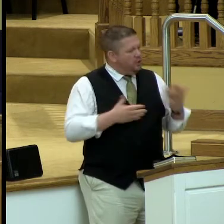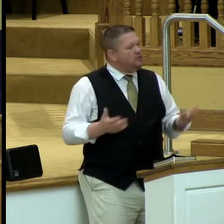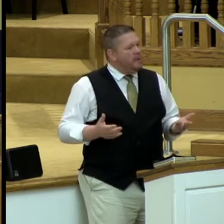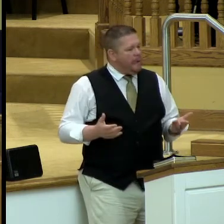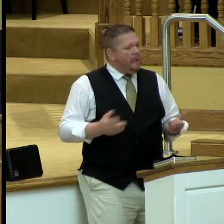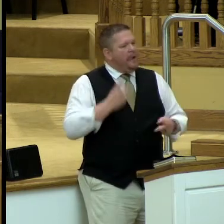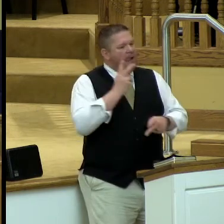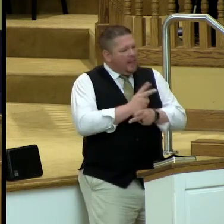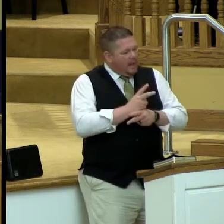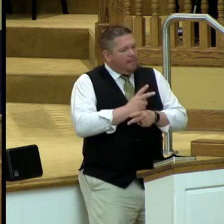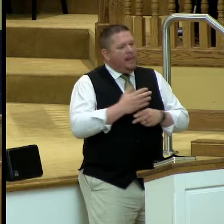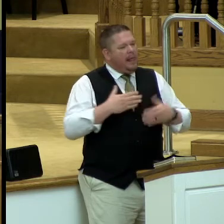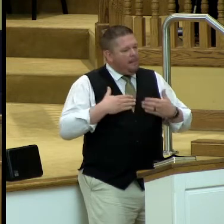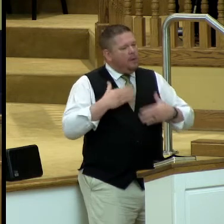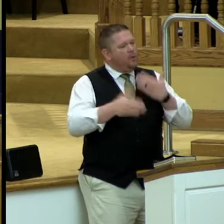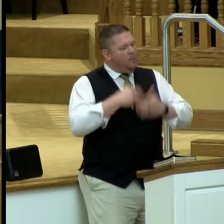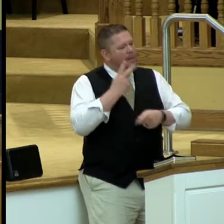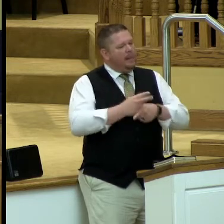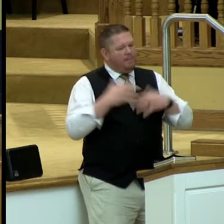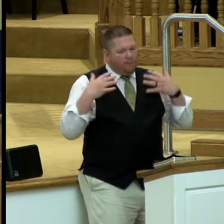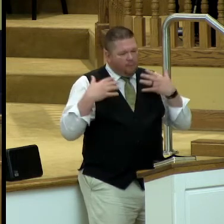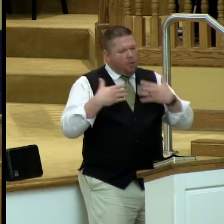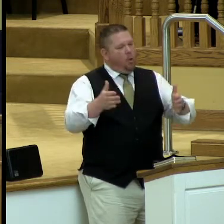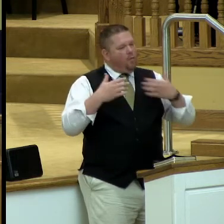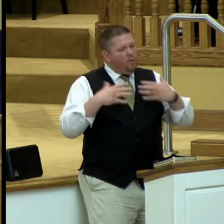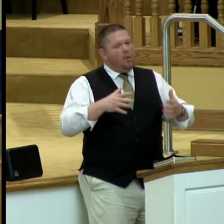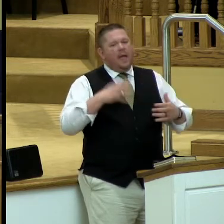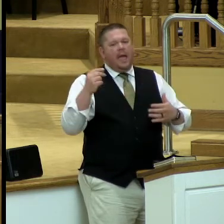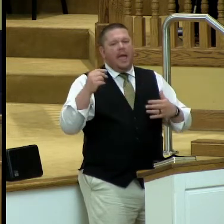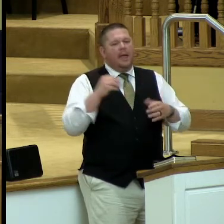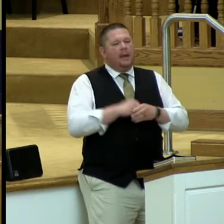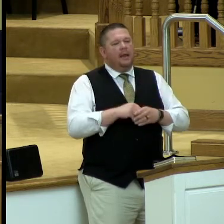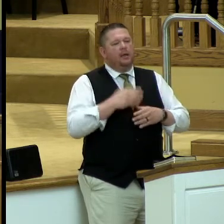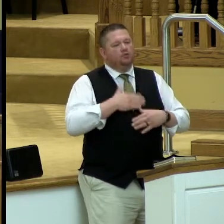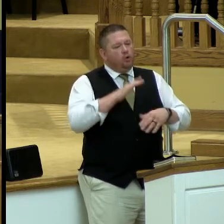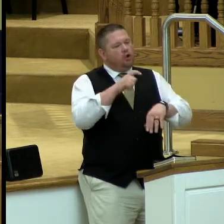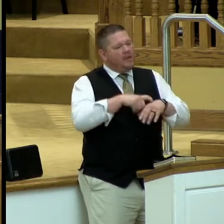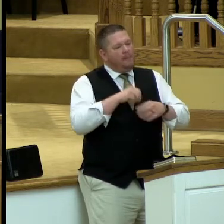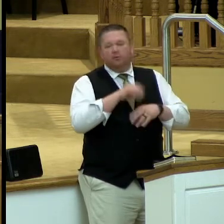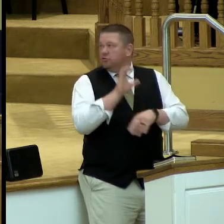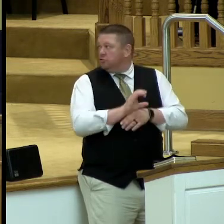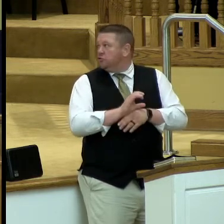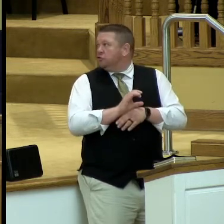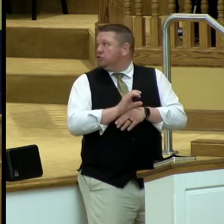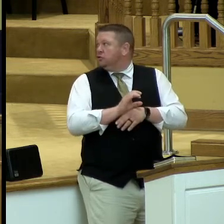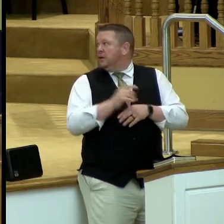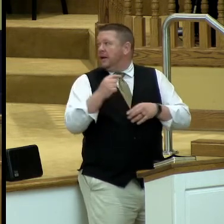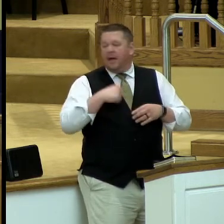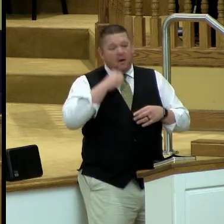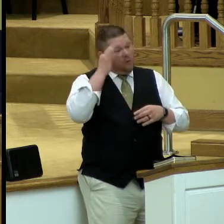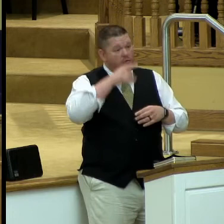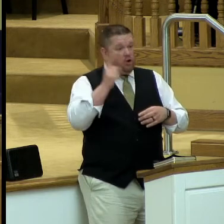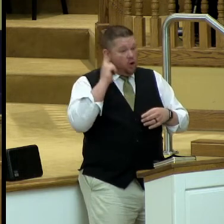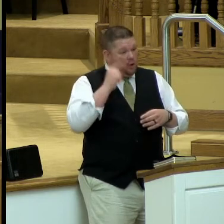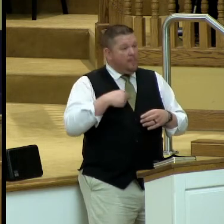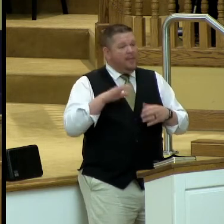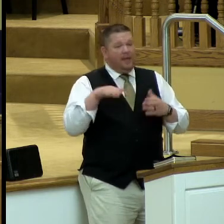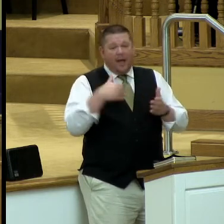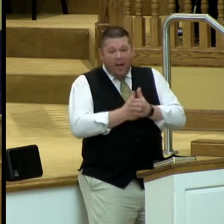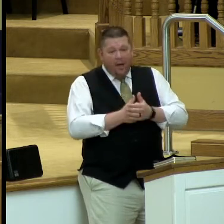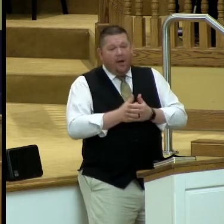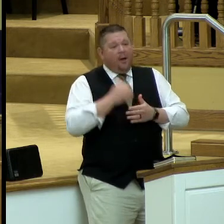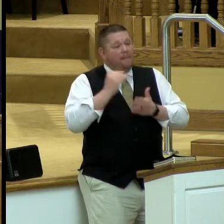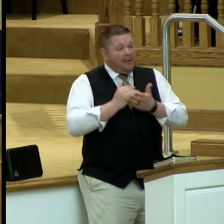generation. Keep the happiness going, keep it flowing, and enjoy your time in church. I don't know if y'all have heard me